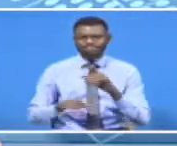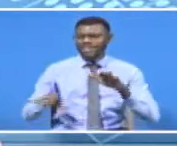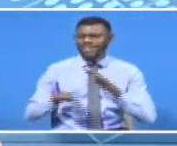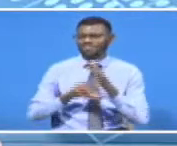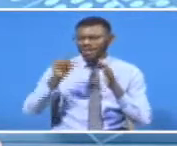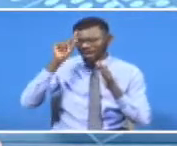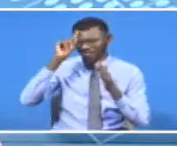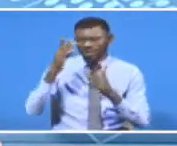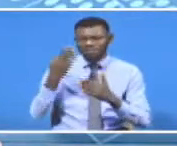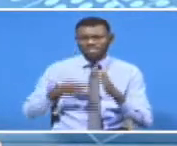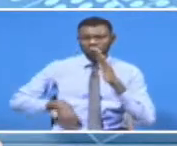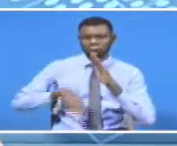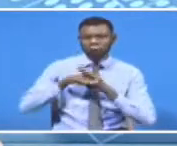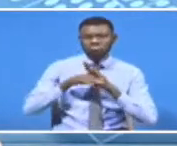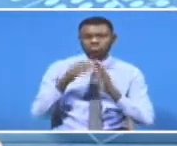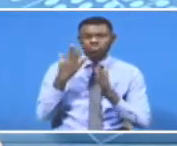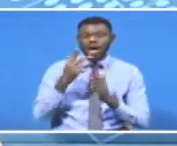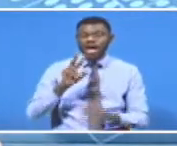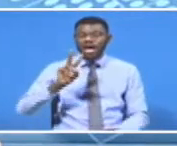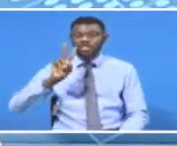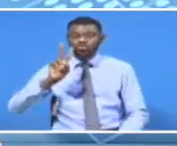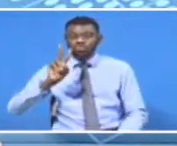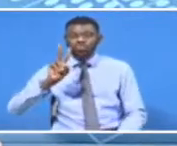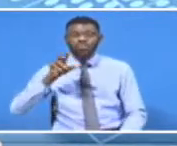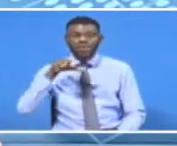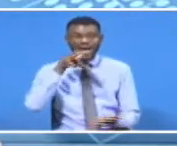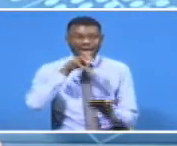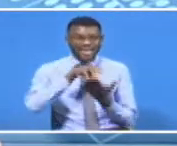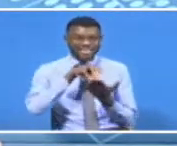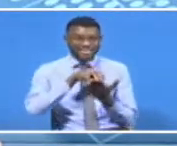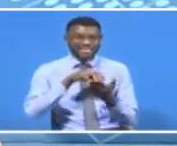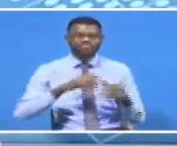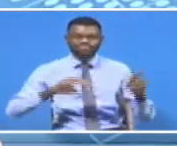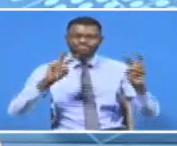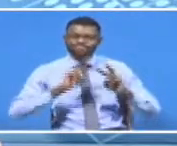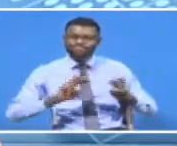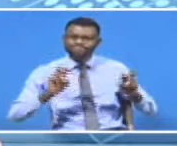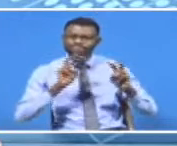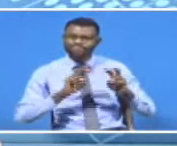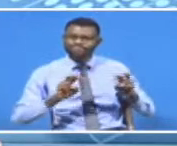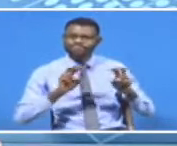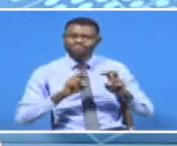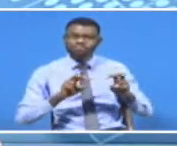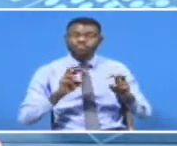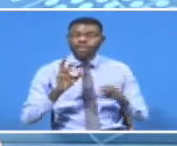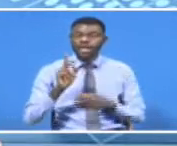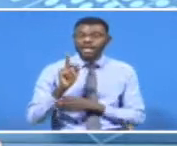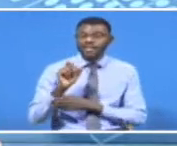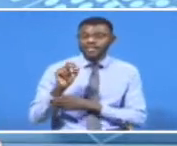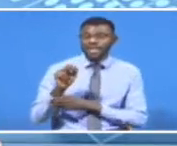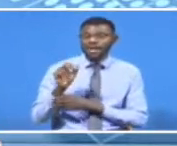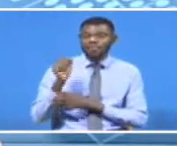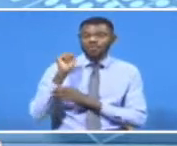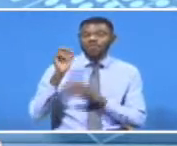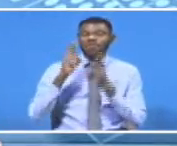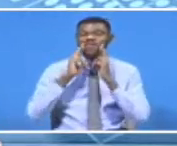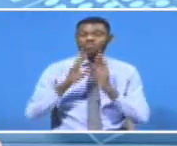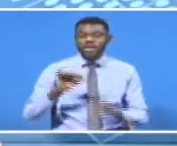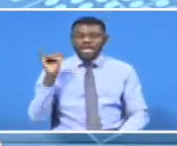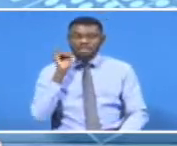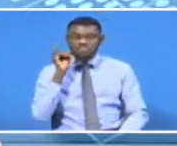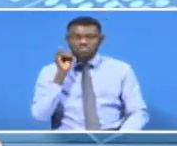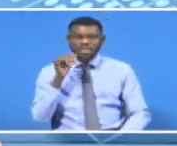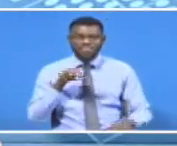after 2 out of 5 grounds were sustained or substantiated. As KTN's political affairs reporter Emmanuel Toe